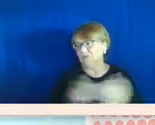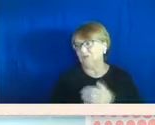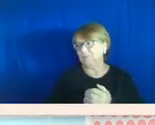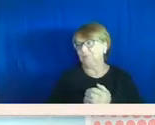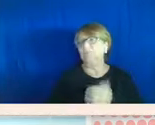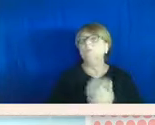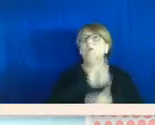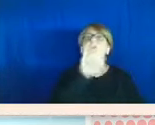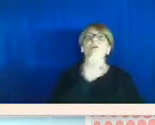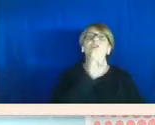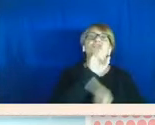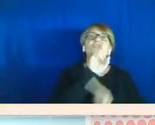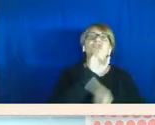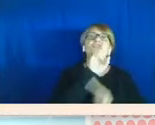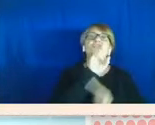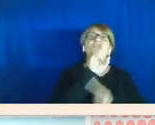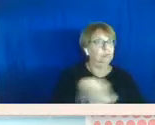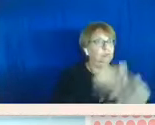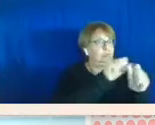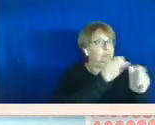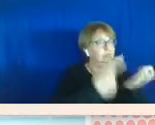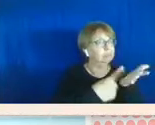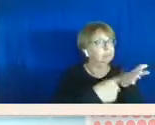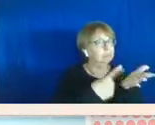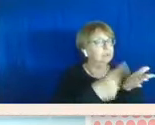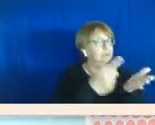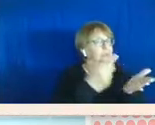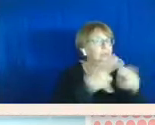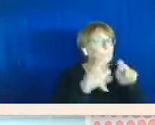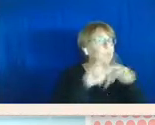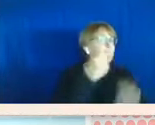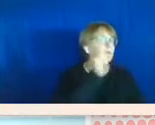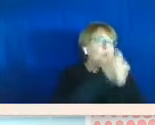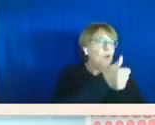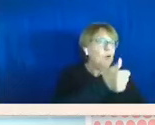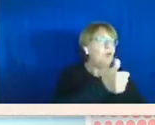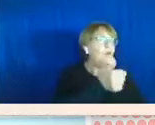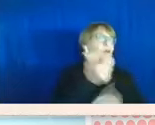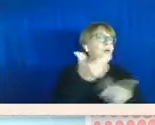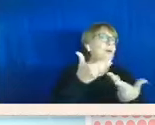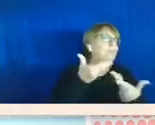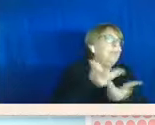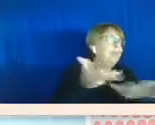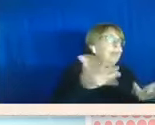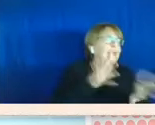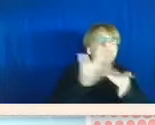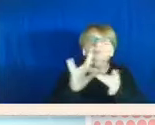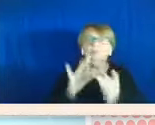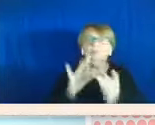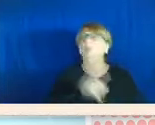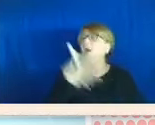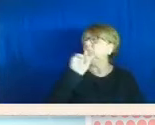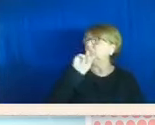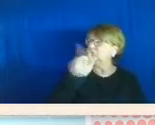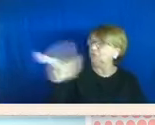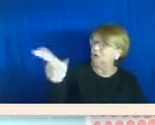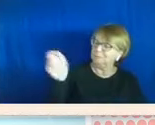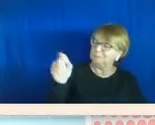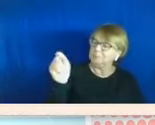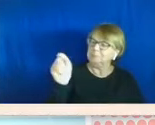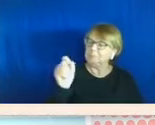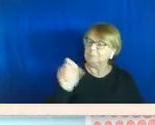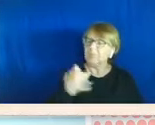take it away to talk a little bit real quick about tomorrow and any housekeeping issues we have? Certainly. And, you know, before I do that, of course, I